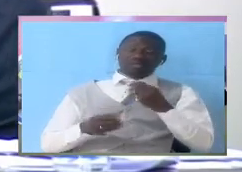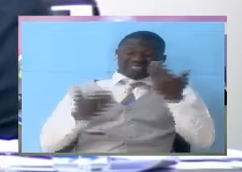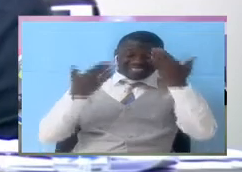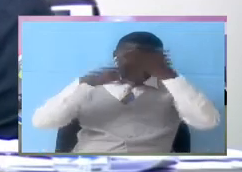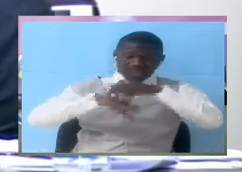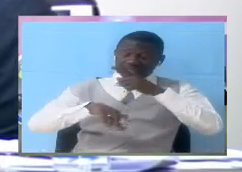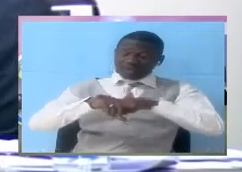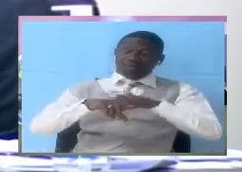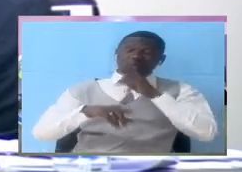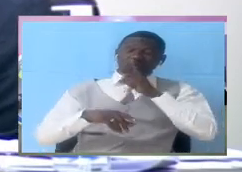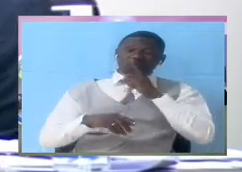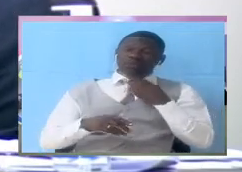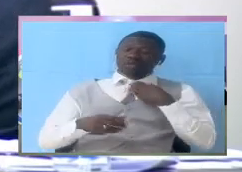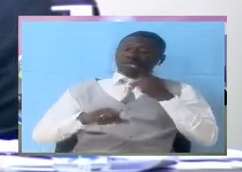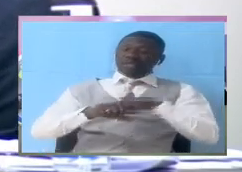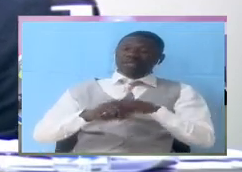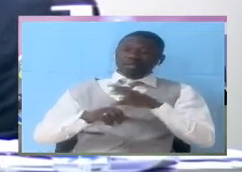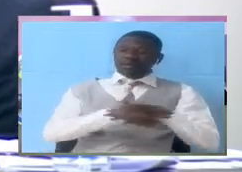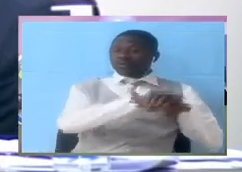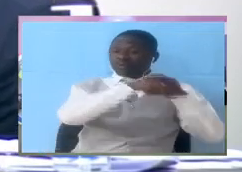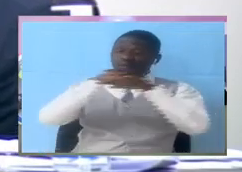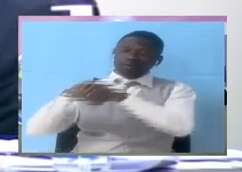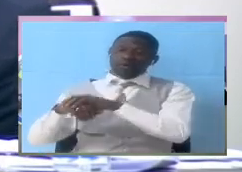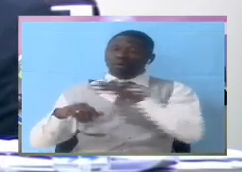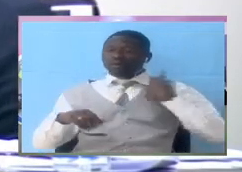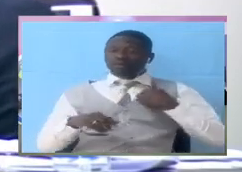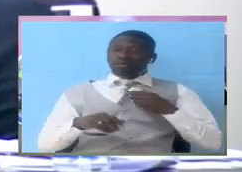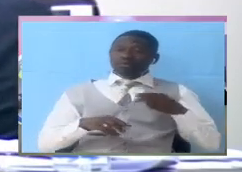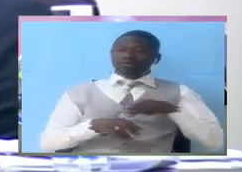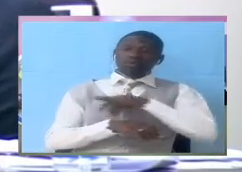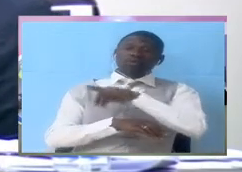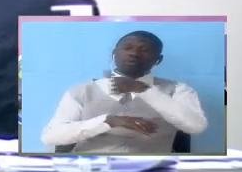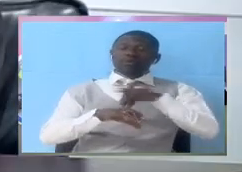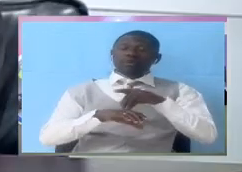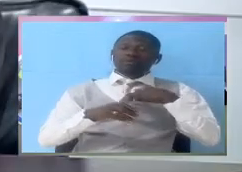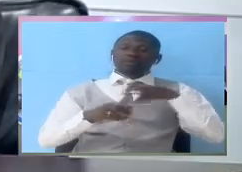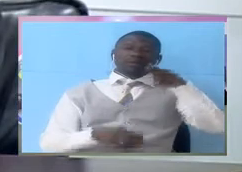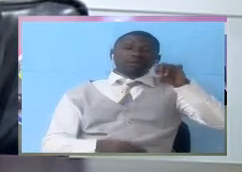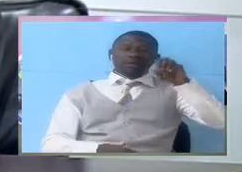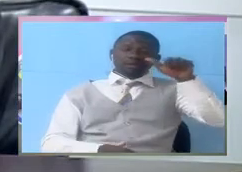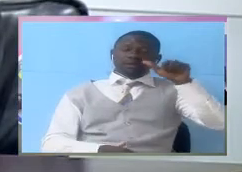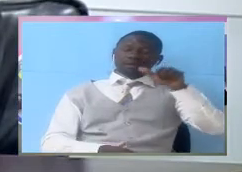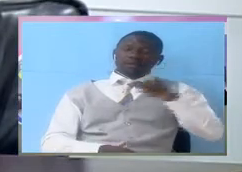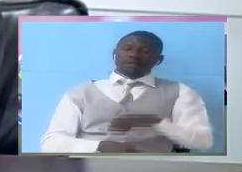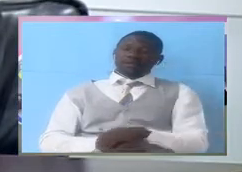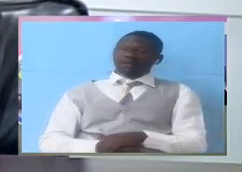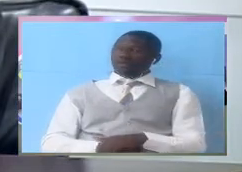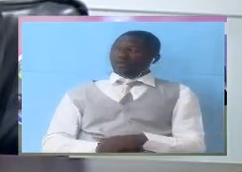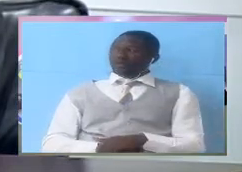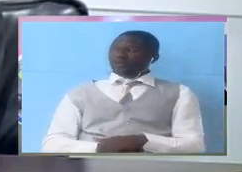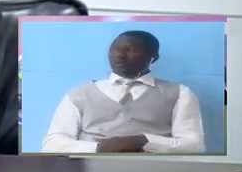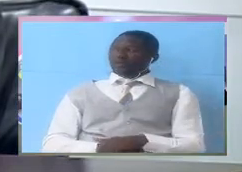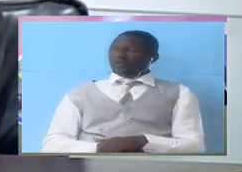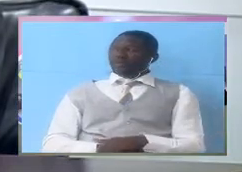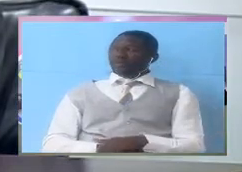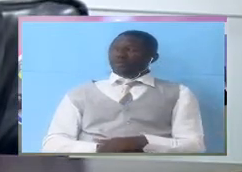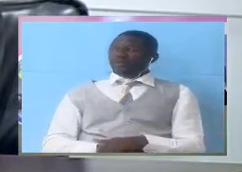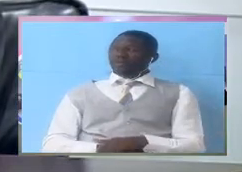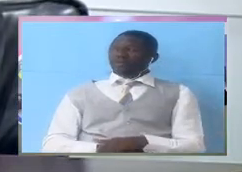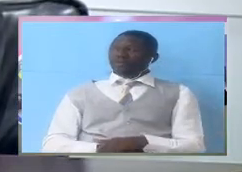or suspects to the premises of the NIA agency. It's long. Let me